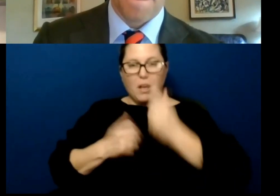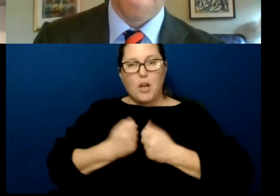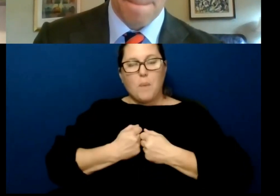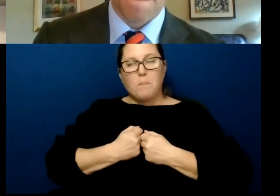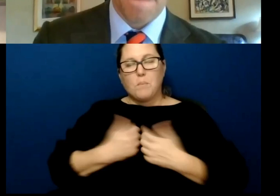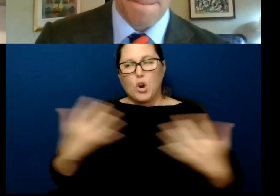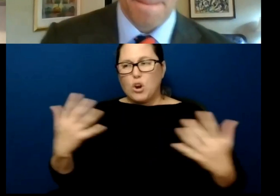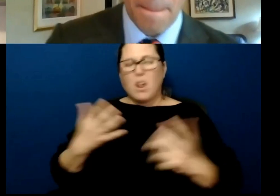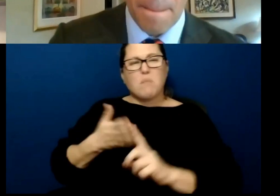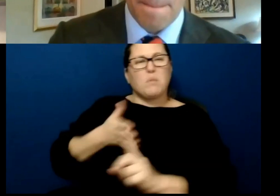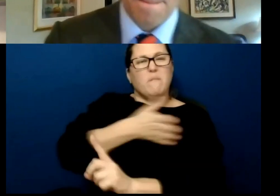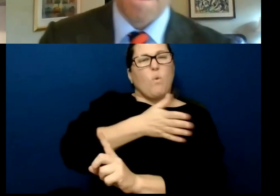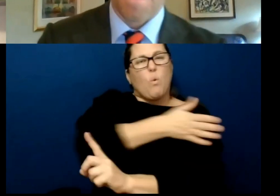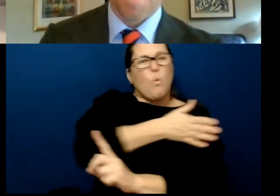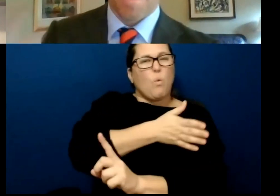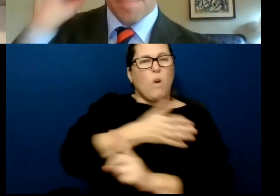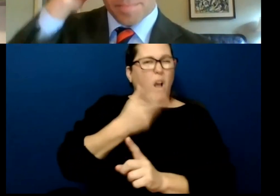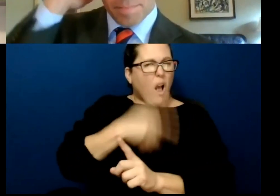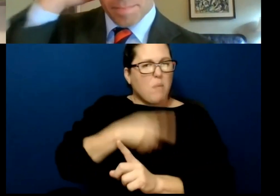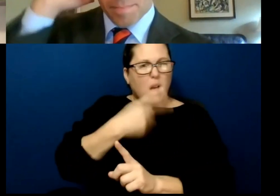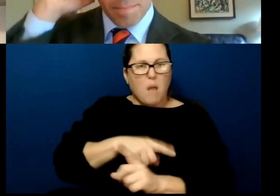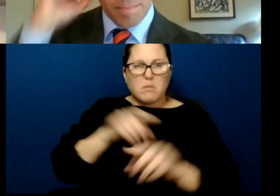difficult entity in itself with a lot of